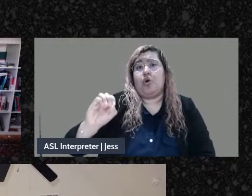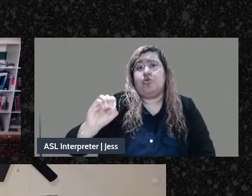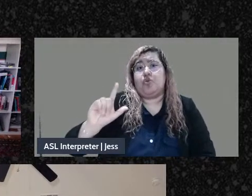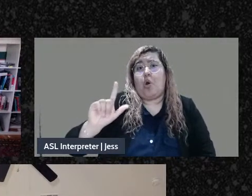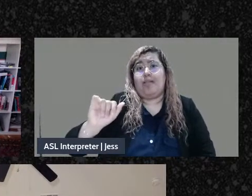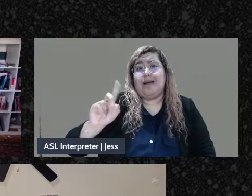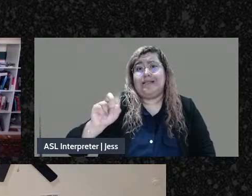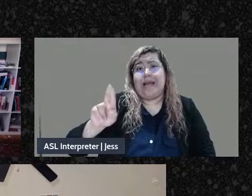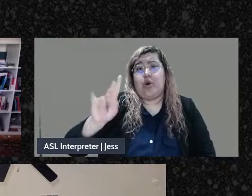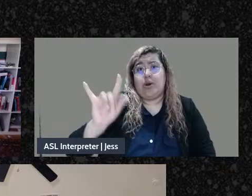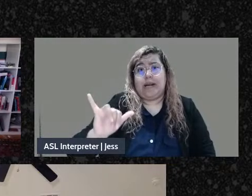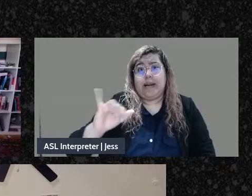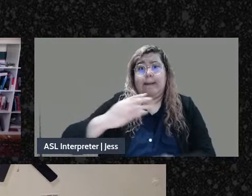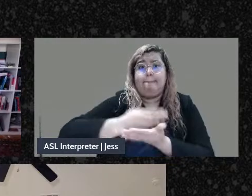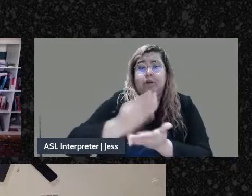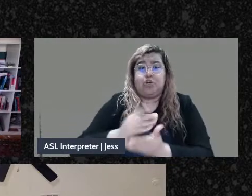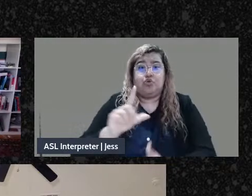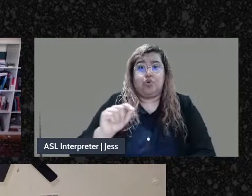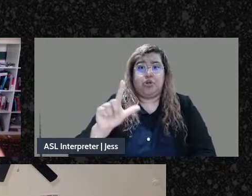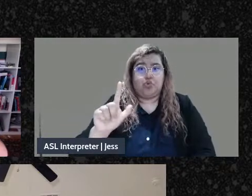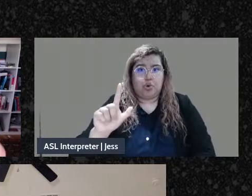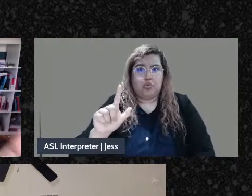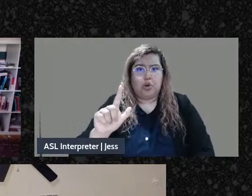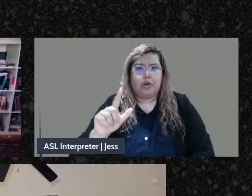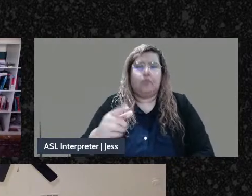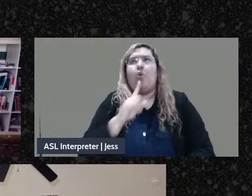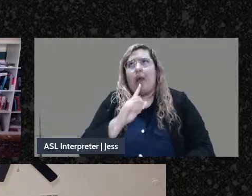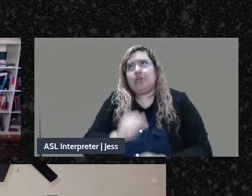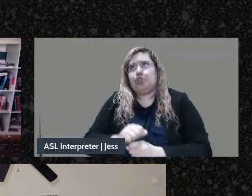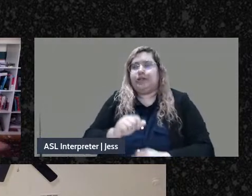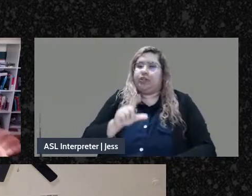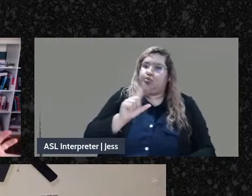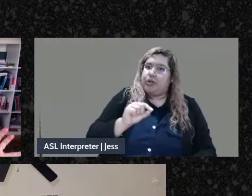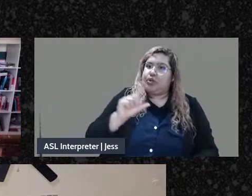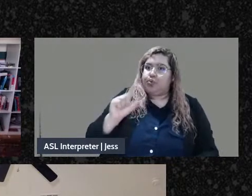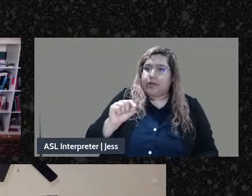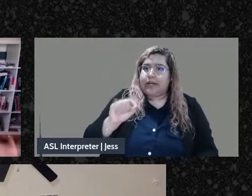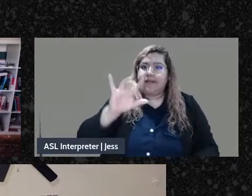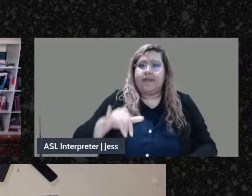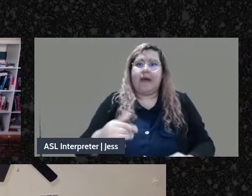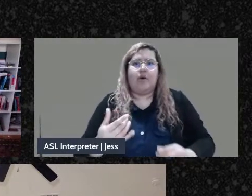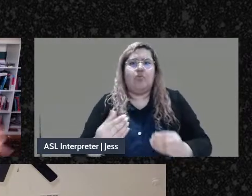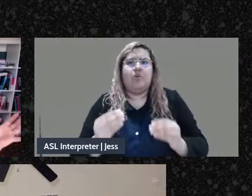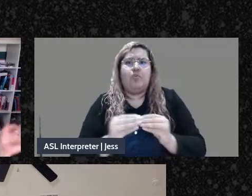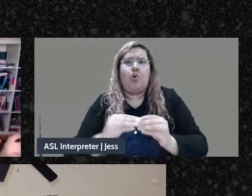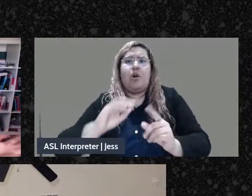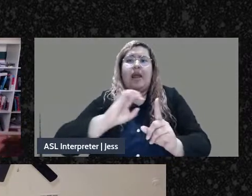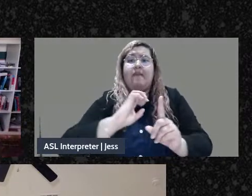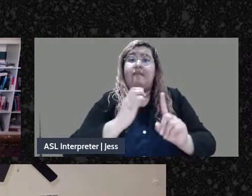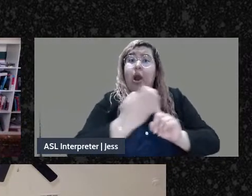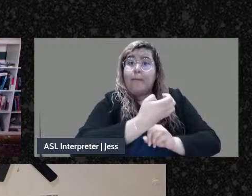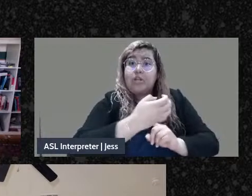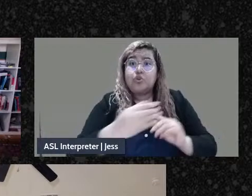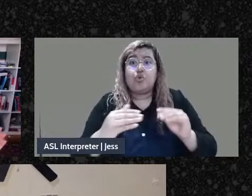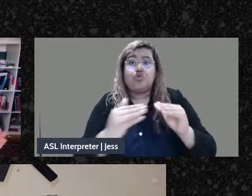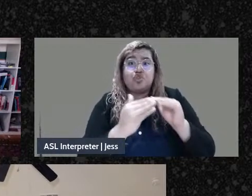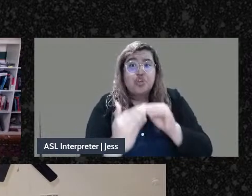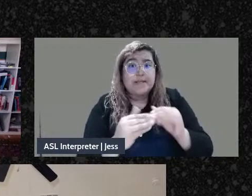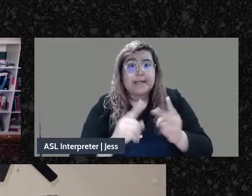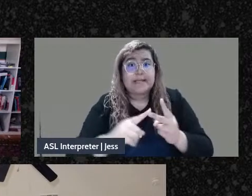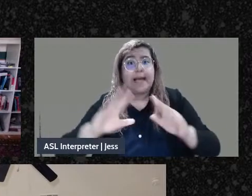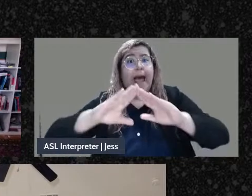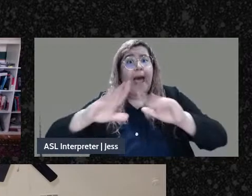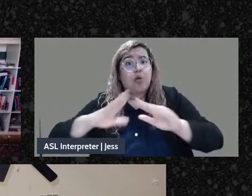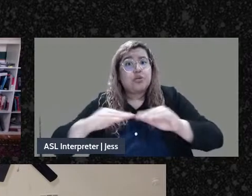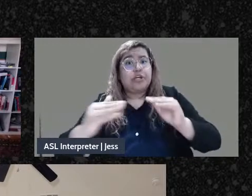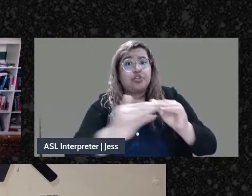justice, housing justice, transportation justice, indigenous sovereignty, labor. All of these folks were already signed on to our defund